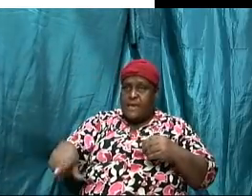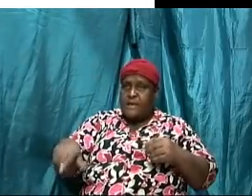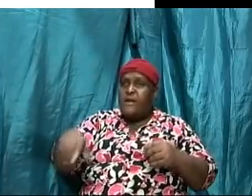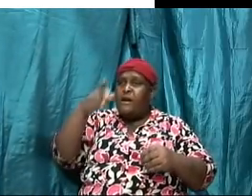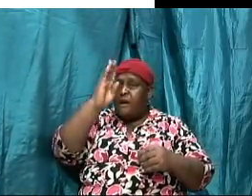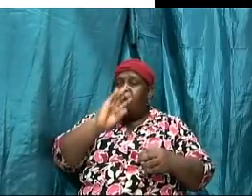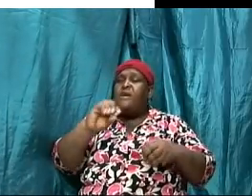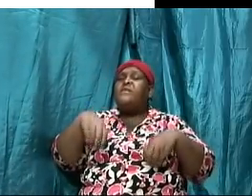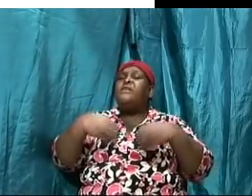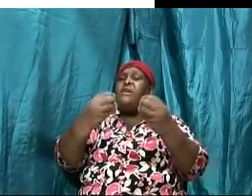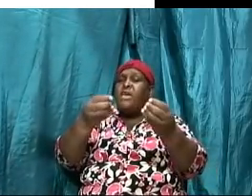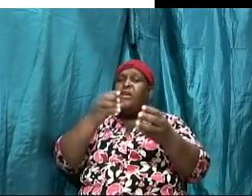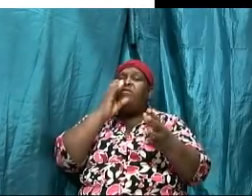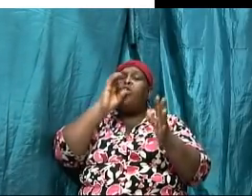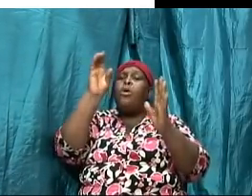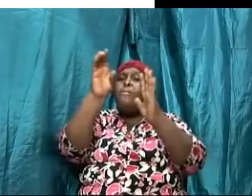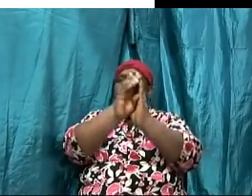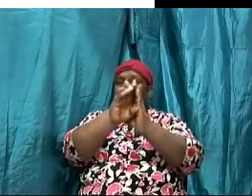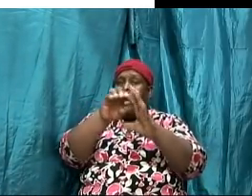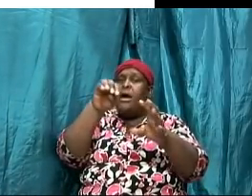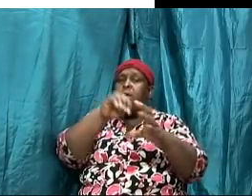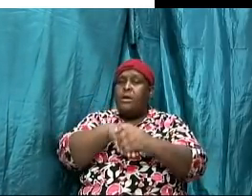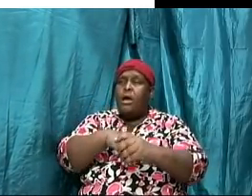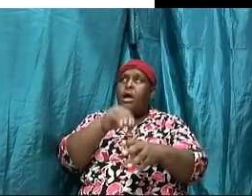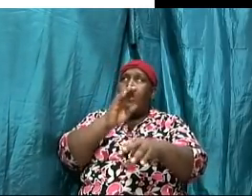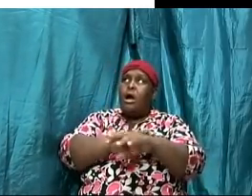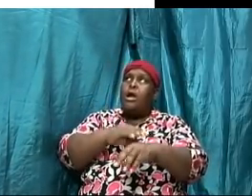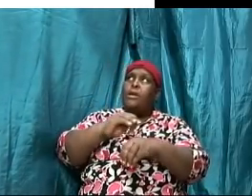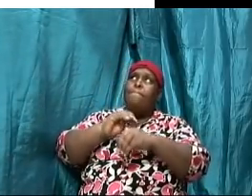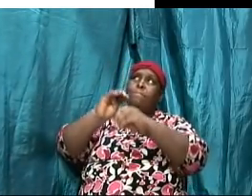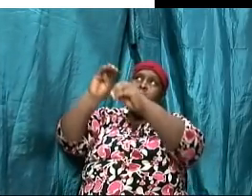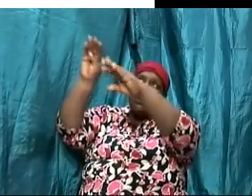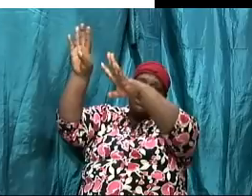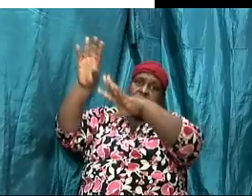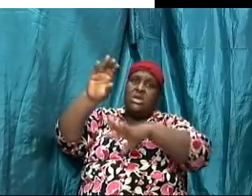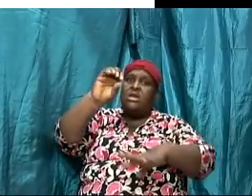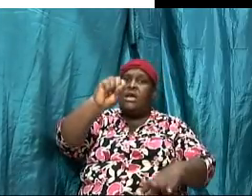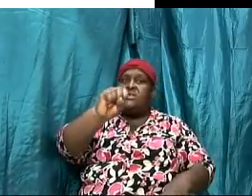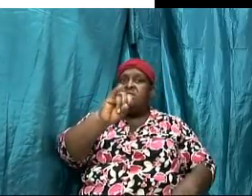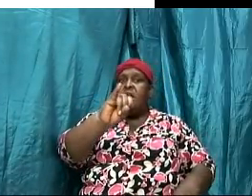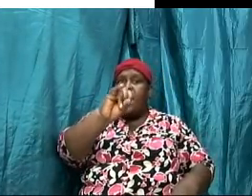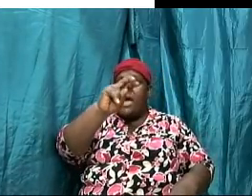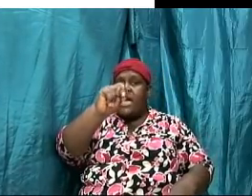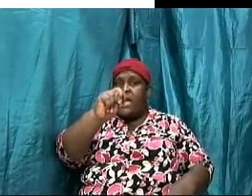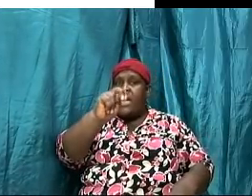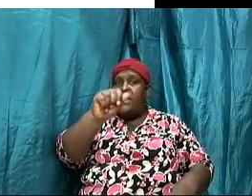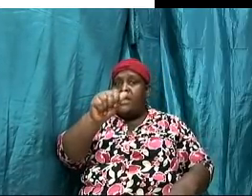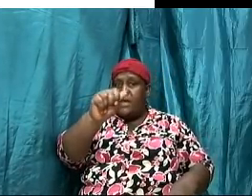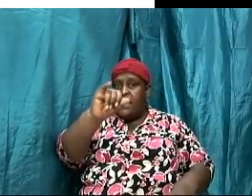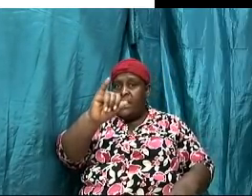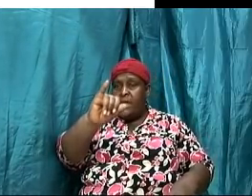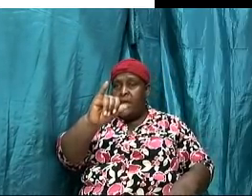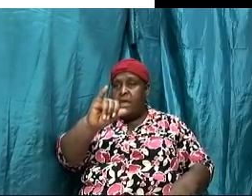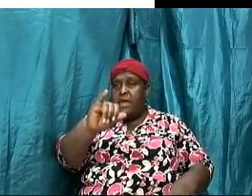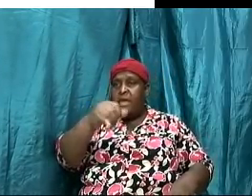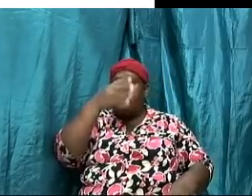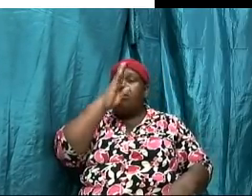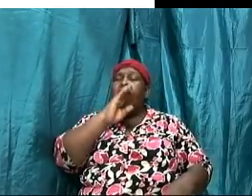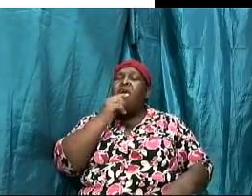Sinai. And what did God say? God said, remember the Sabbath day to keep it